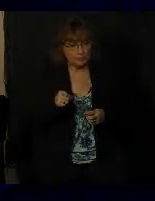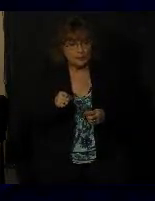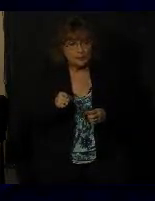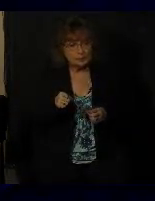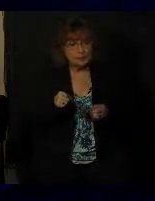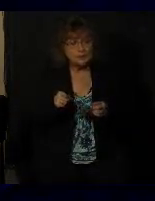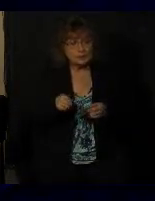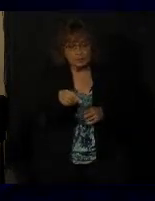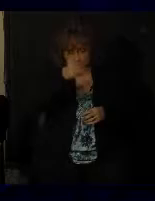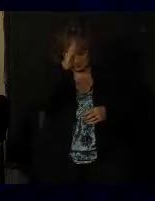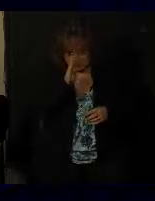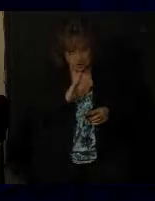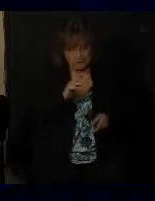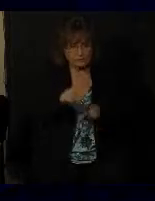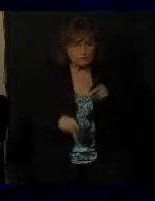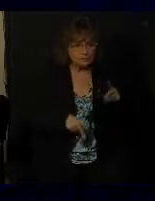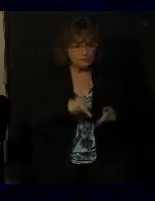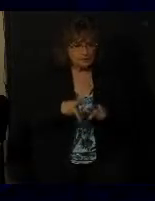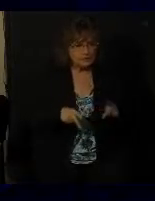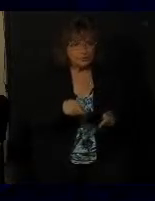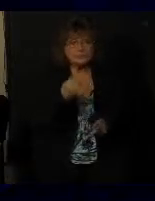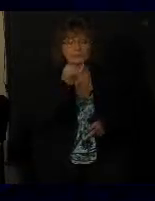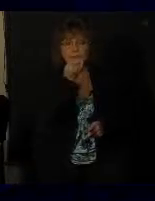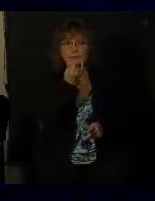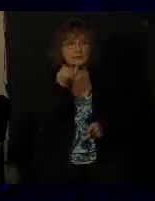Chosen then, God's people, right? Those